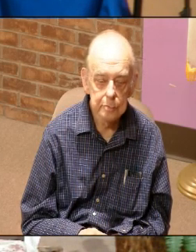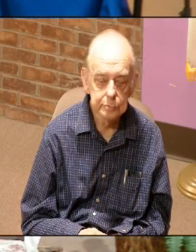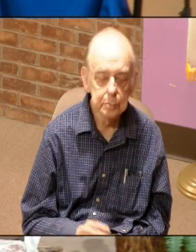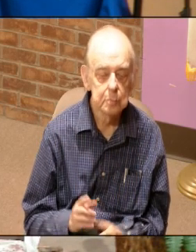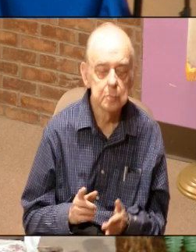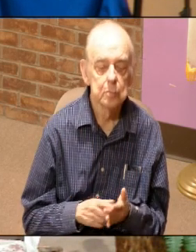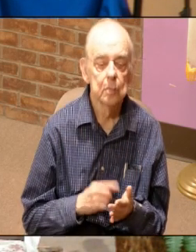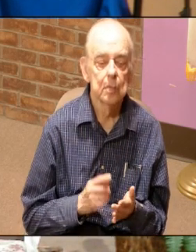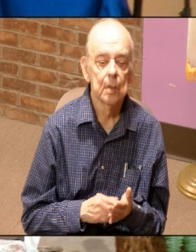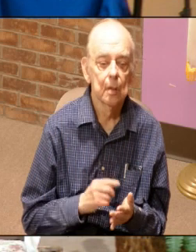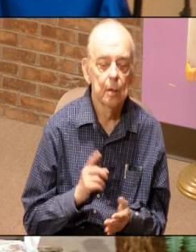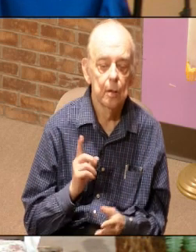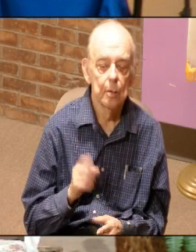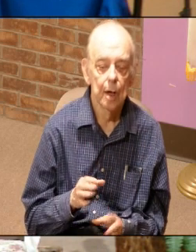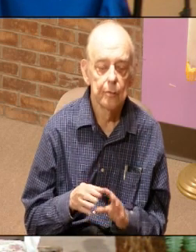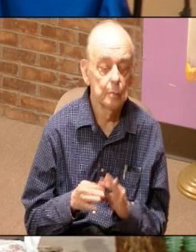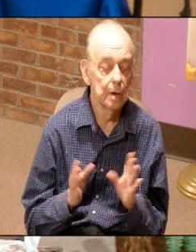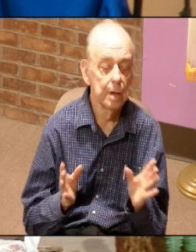sometimes you have to release